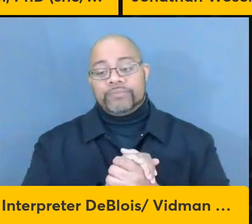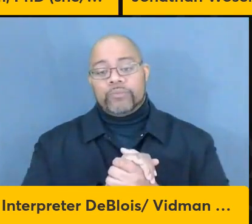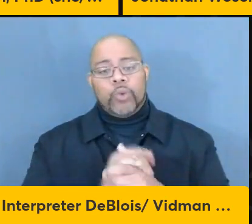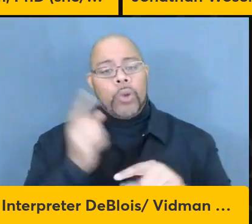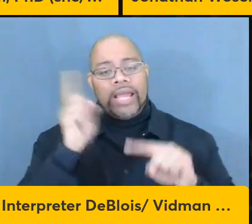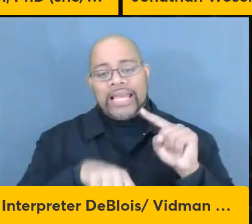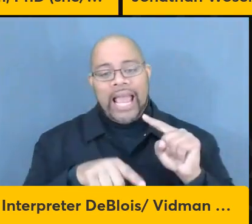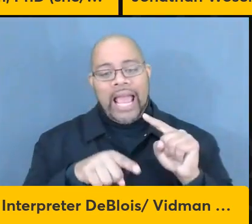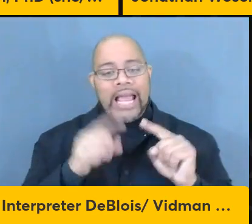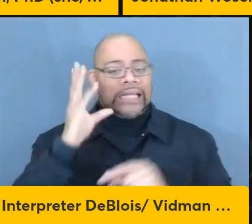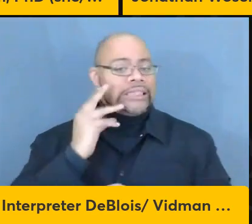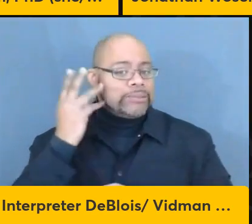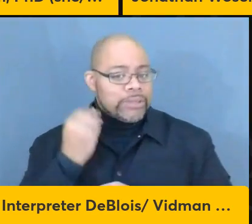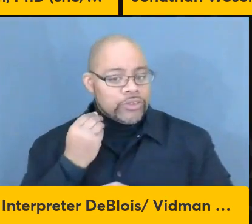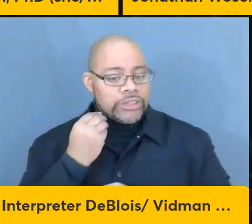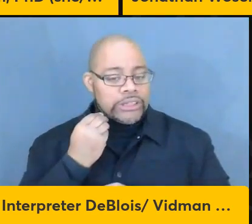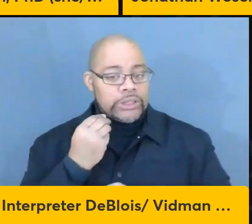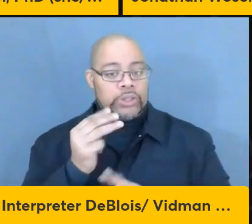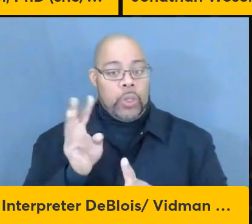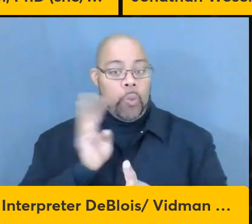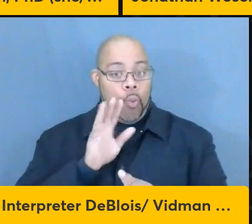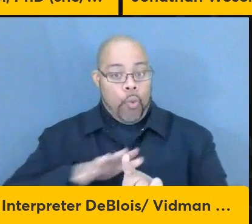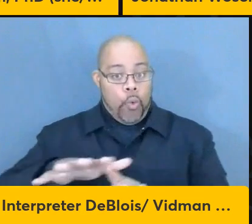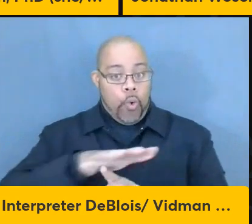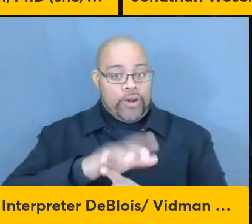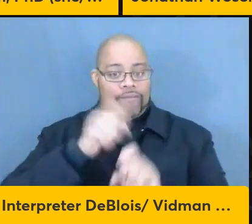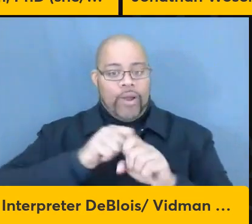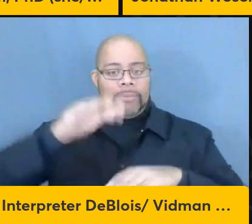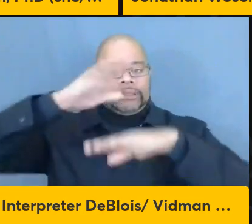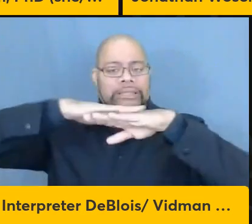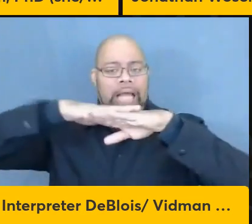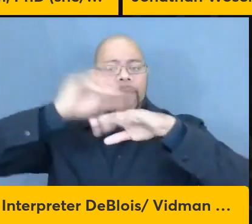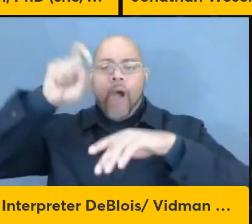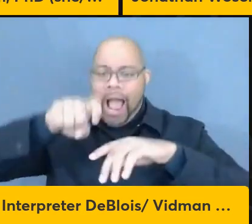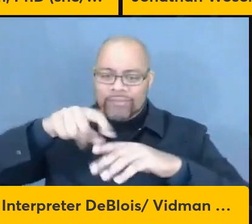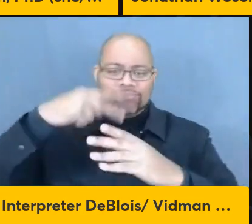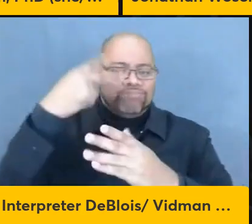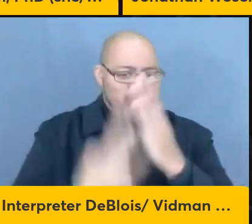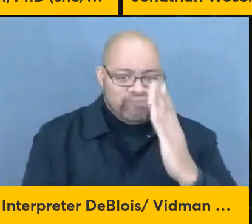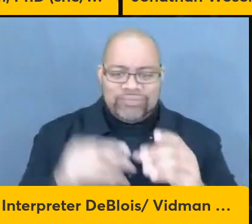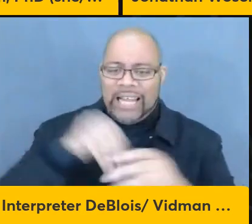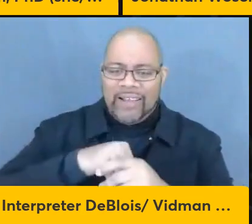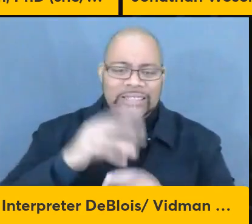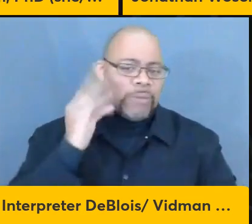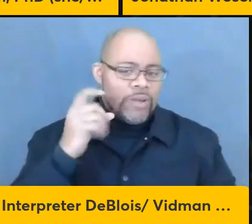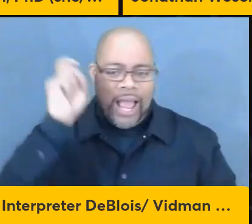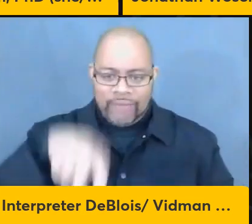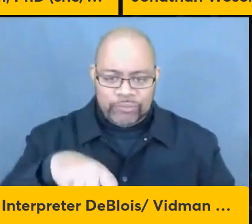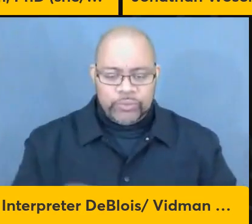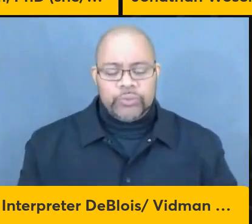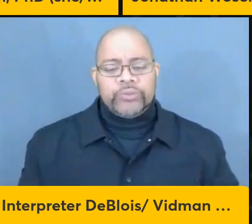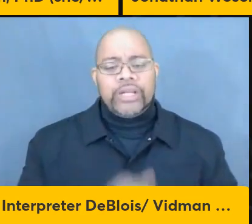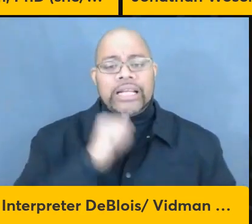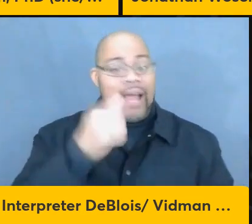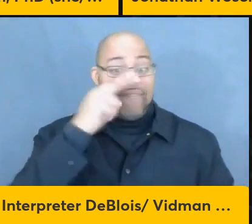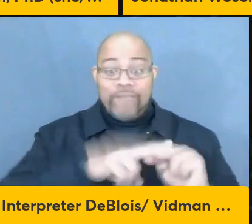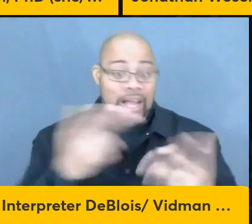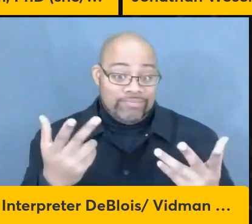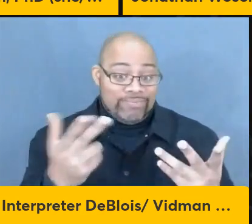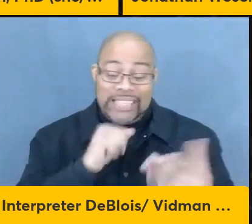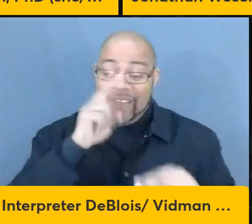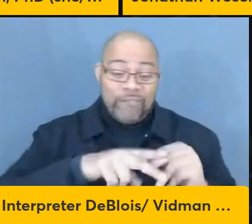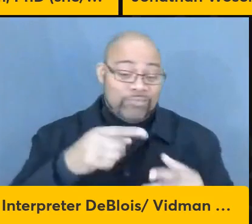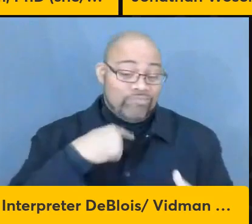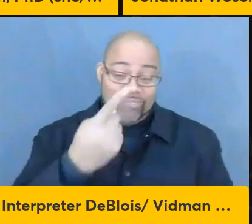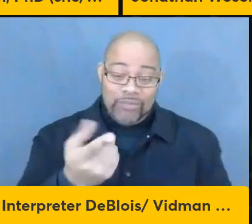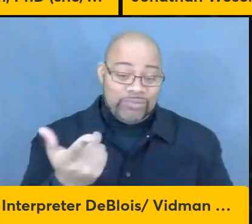can't experience the water from the top. You have to jump, and it's not fun. It's not fun at all.